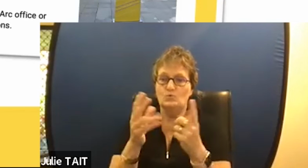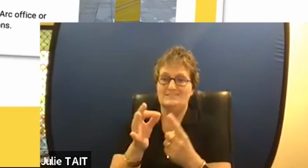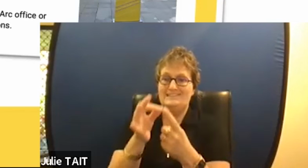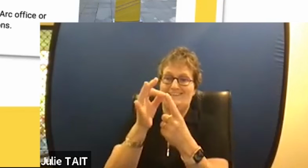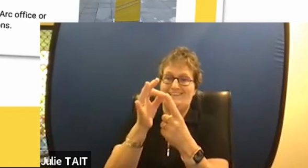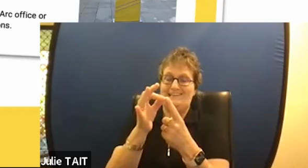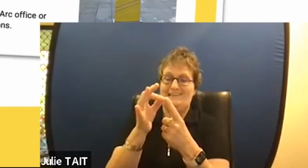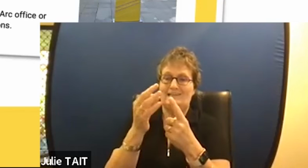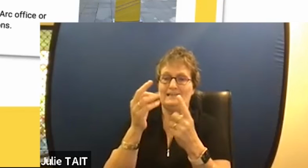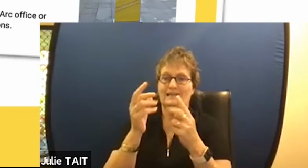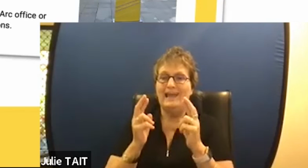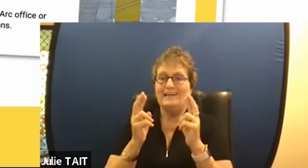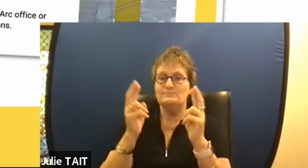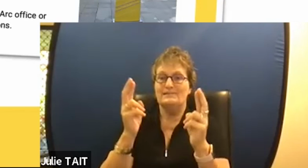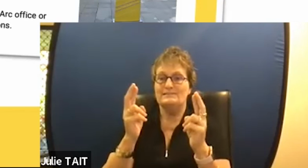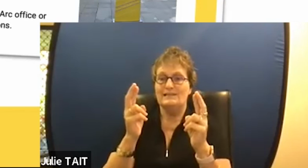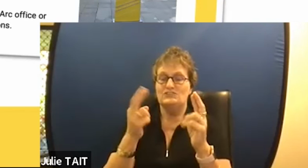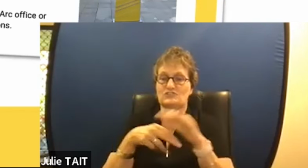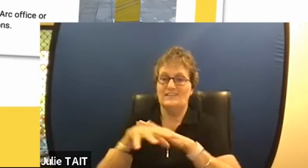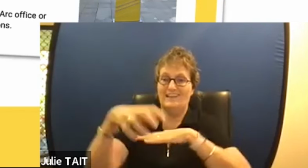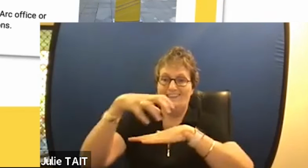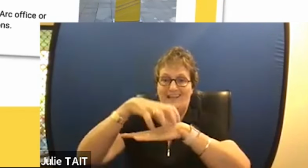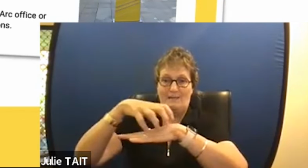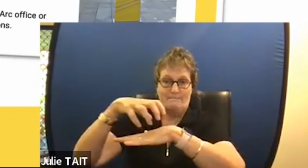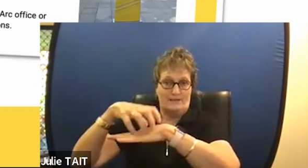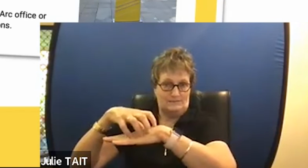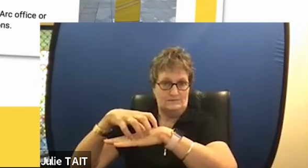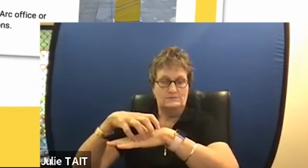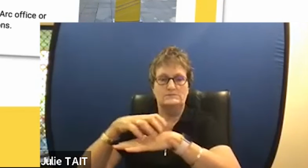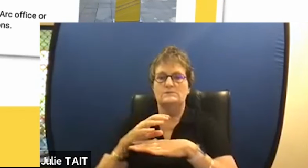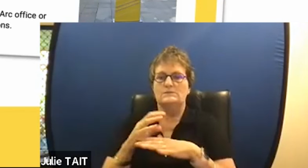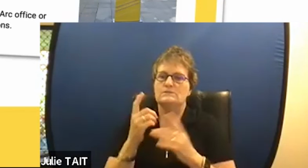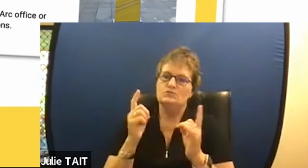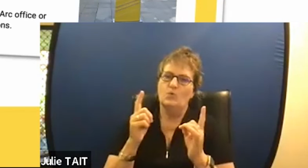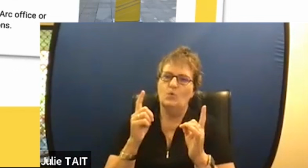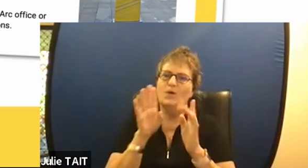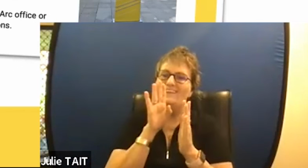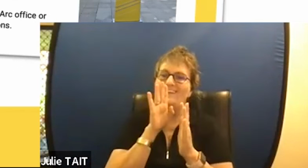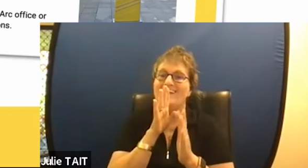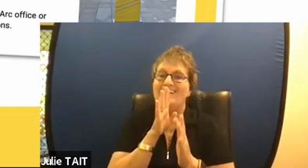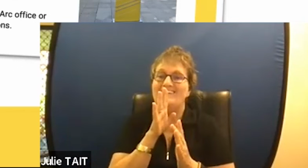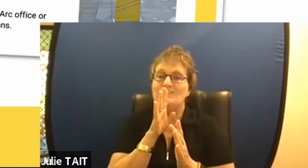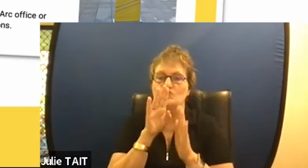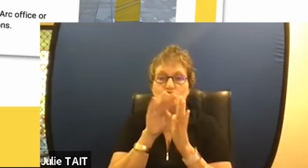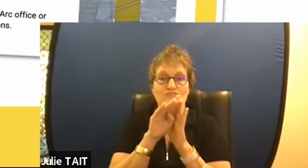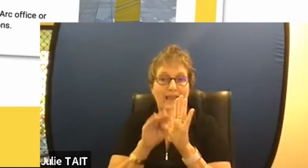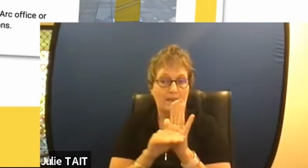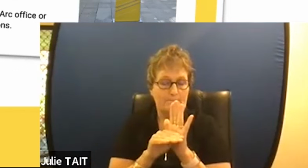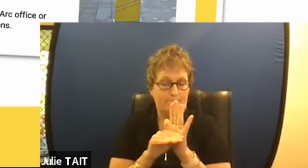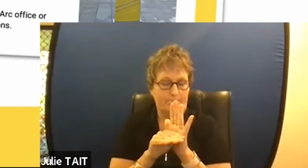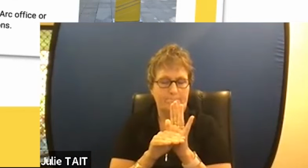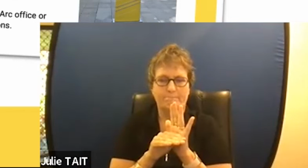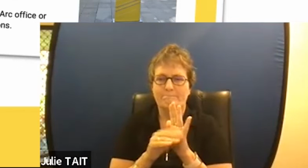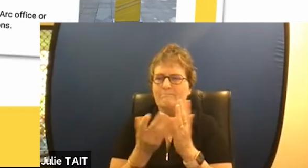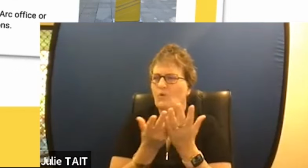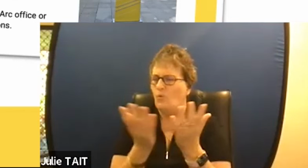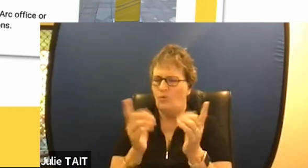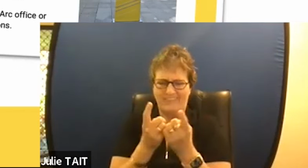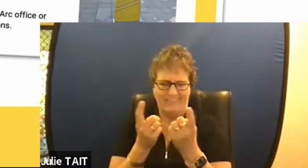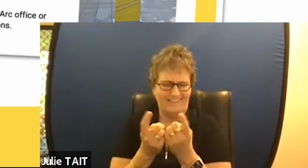expectations around campus. So this is something called the hidden curriculum aspect, we'd call it. So all of those things that we kind of take for granted, we